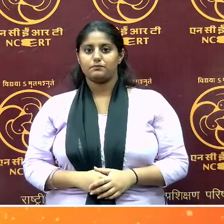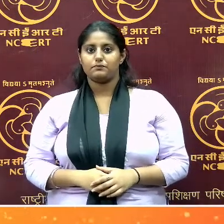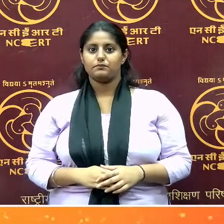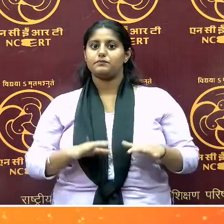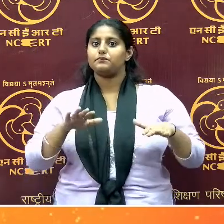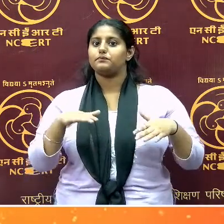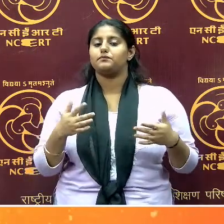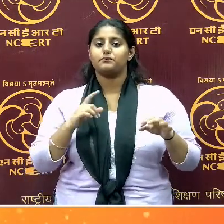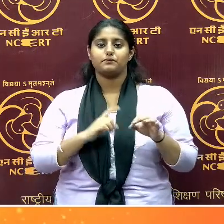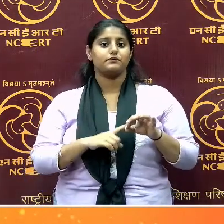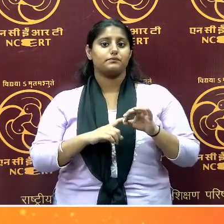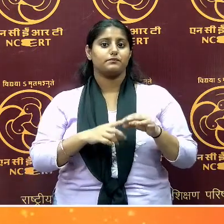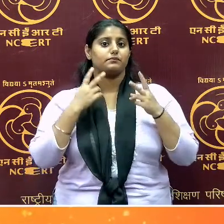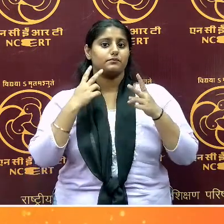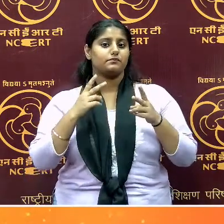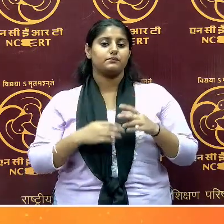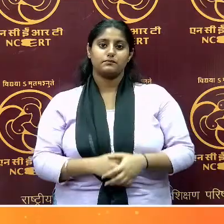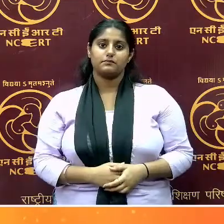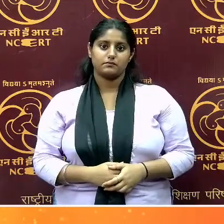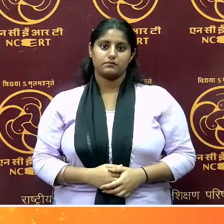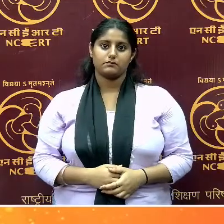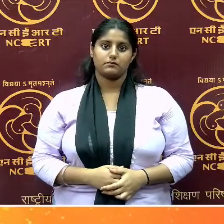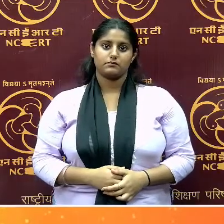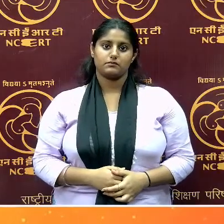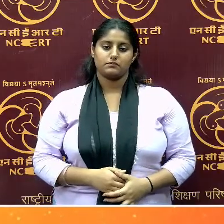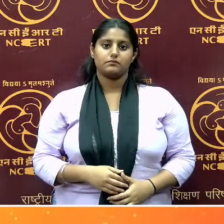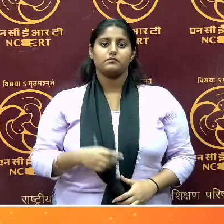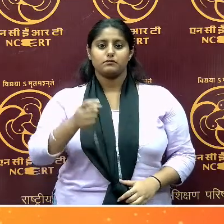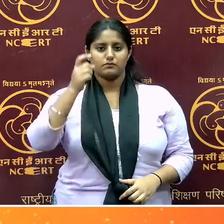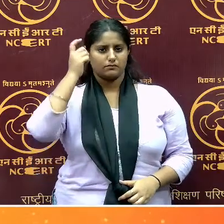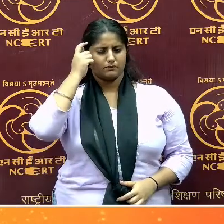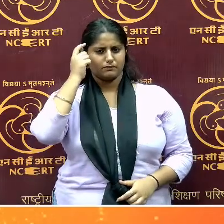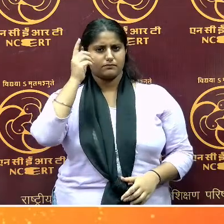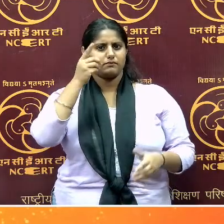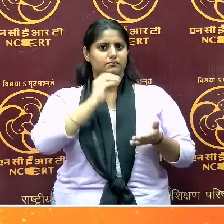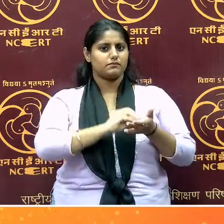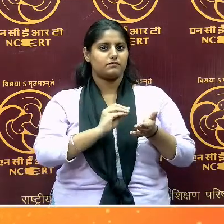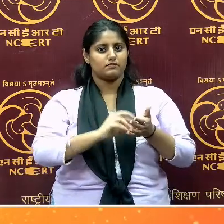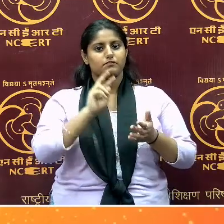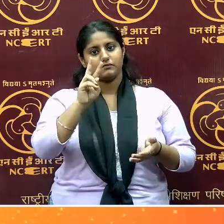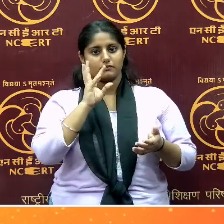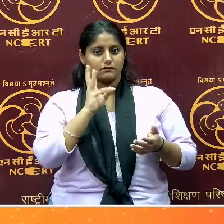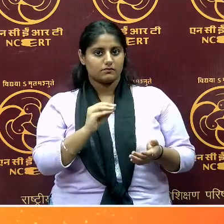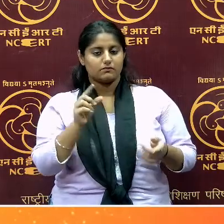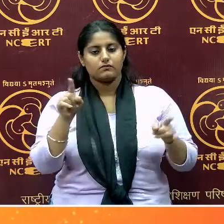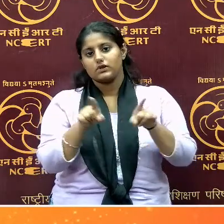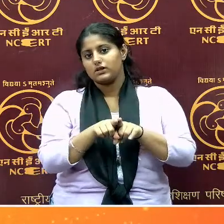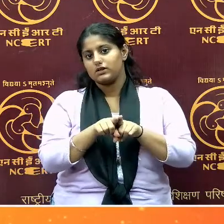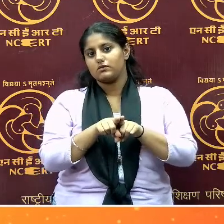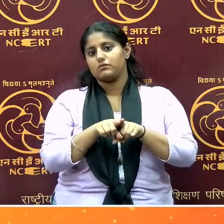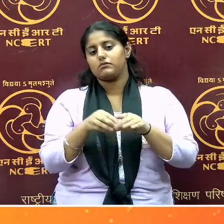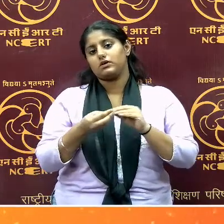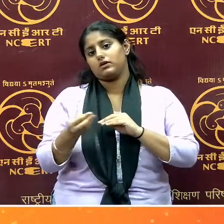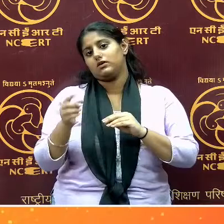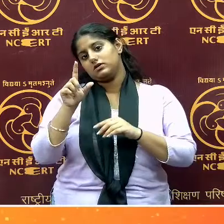Next question, children. Think and write two numbers that have the same nearest